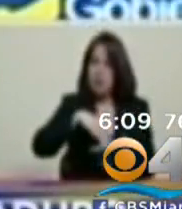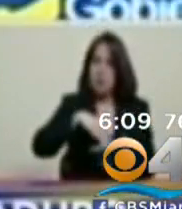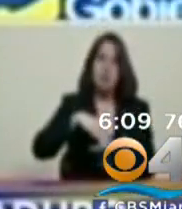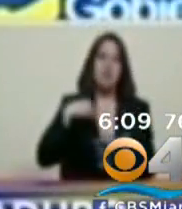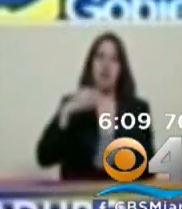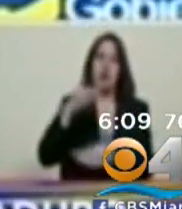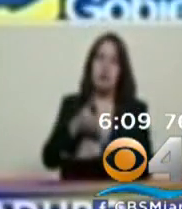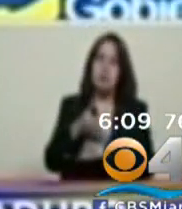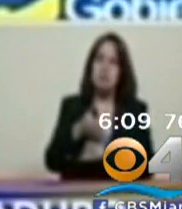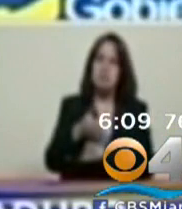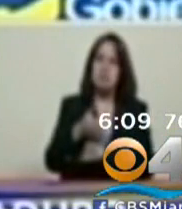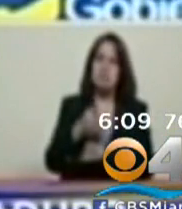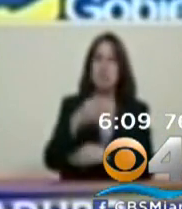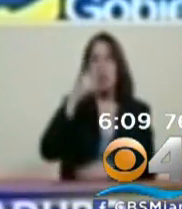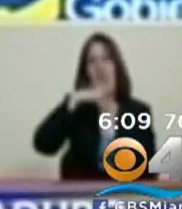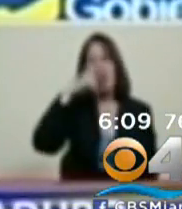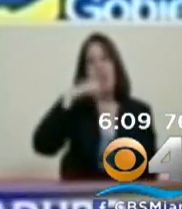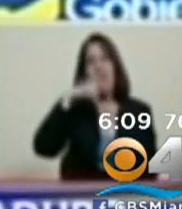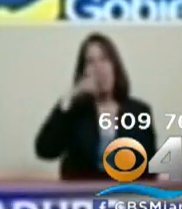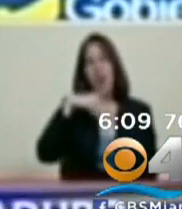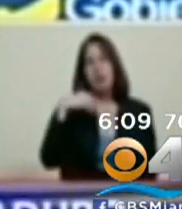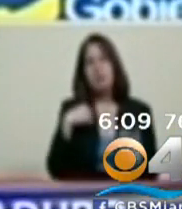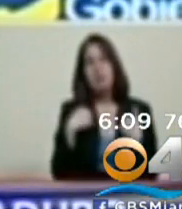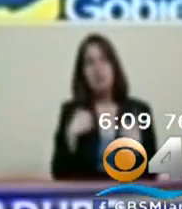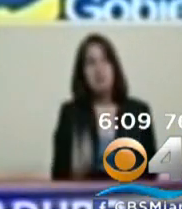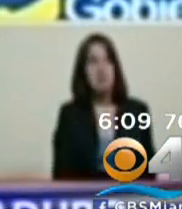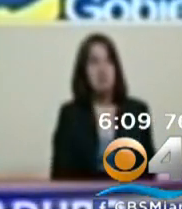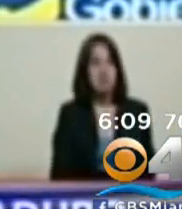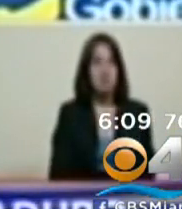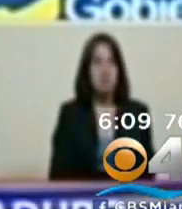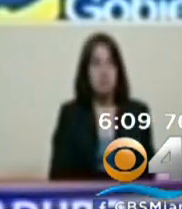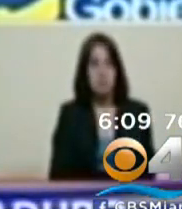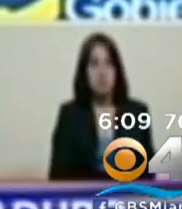Yesterday, military leaders said they stand by Maduro and will only take orders from him.